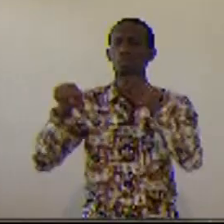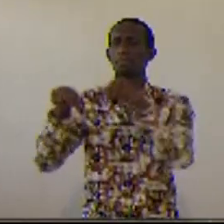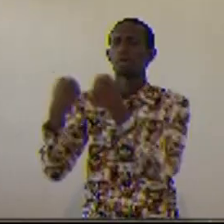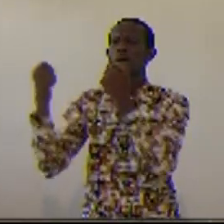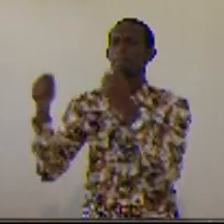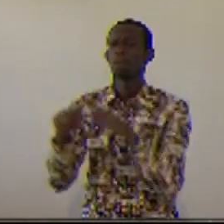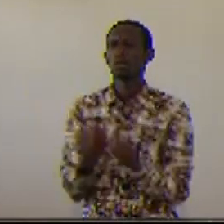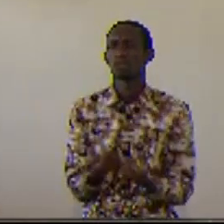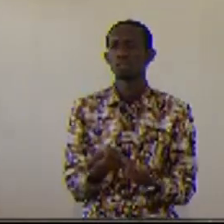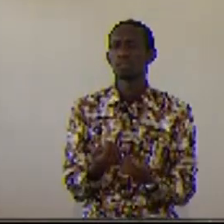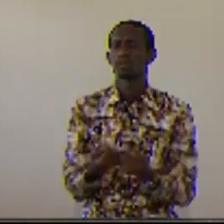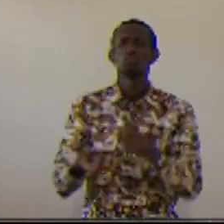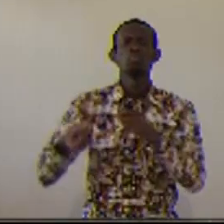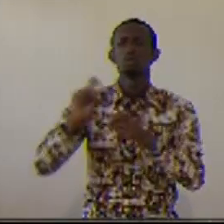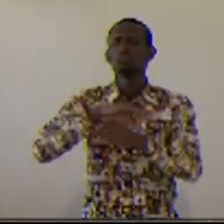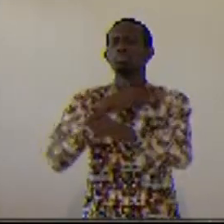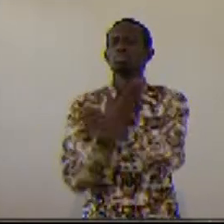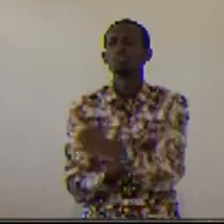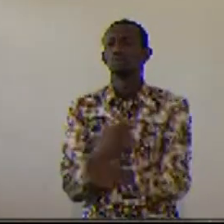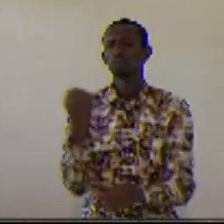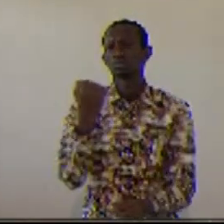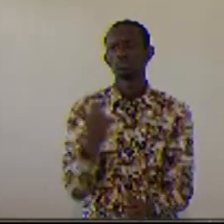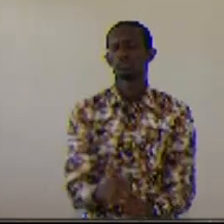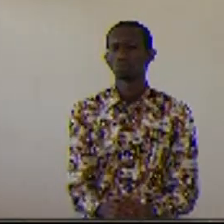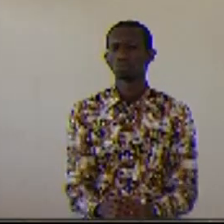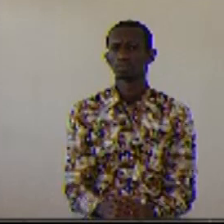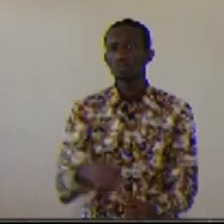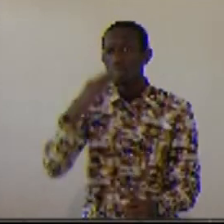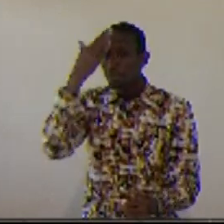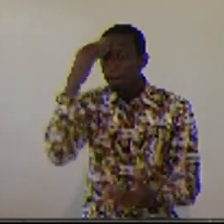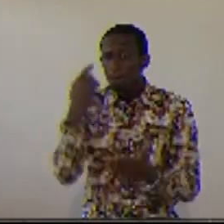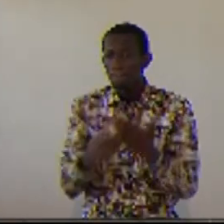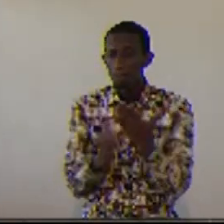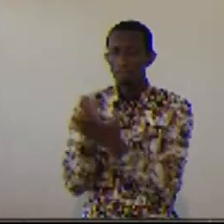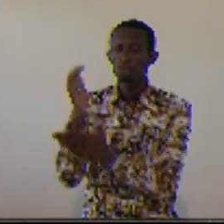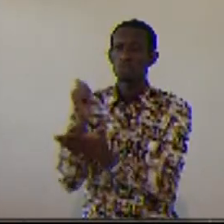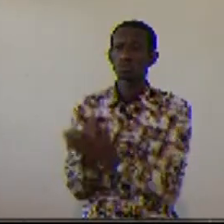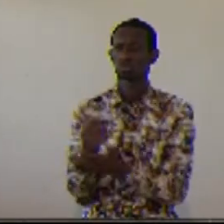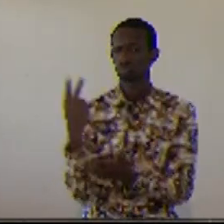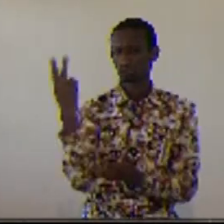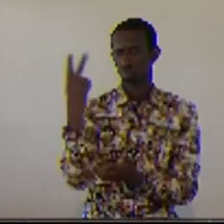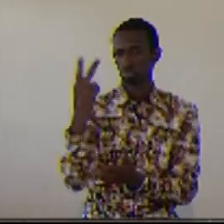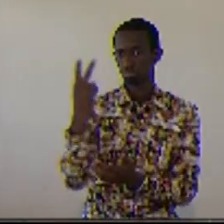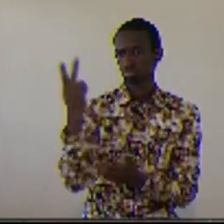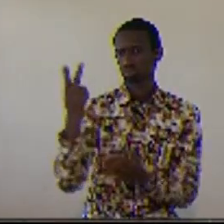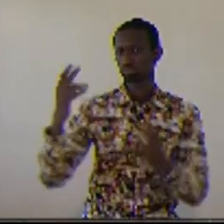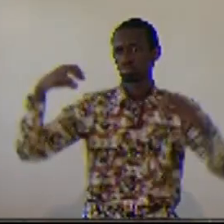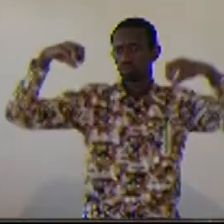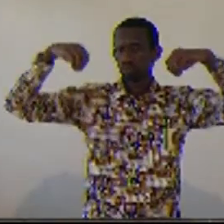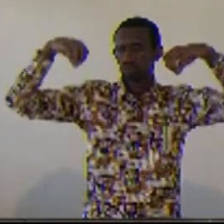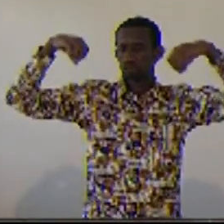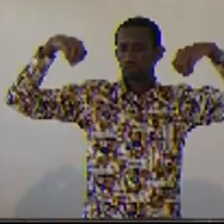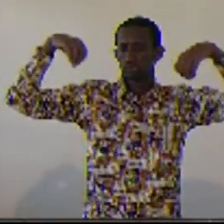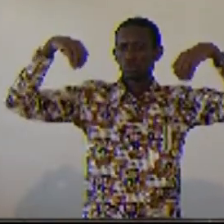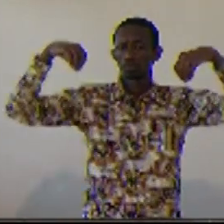in terms of energy bond breaking. So because these orbitals have to come together for a pi bond to be formed,